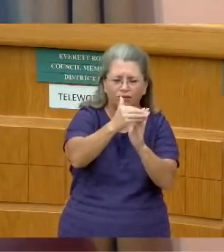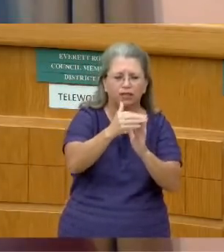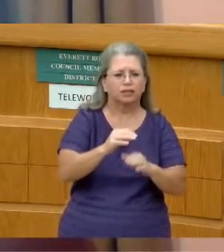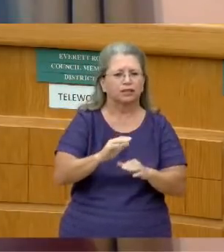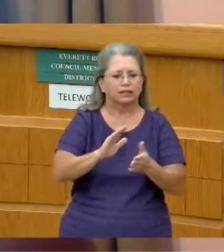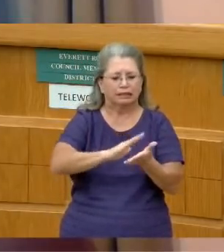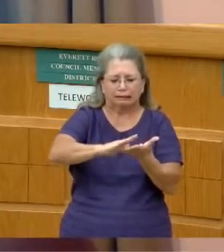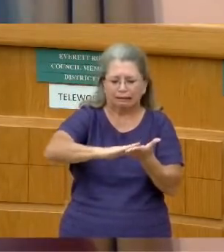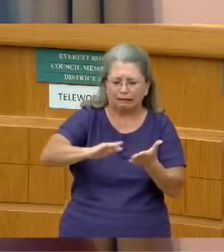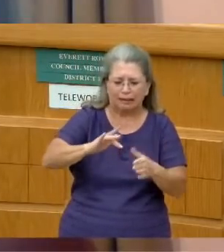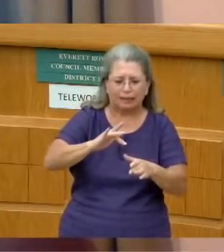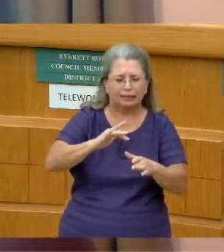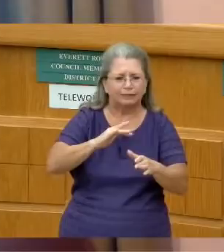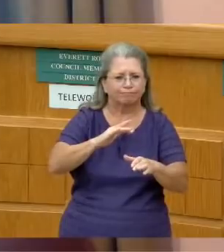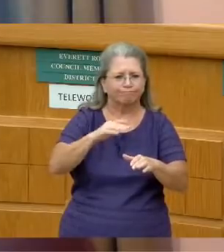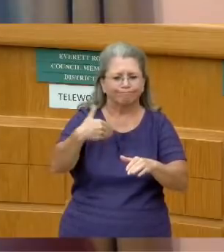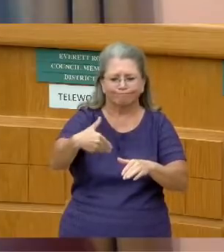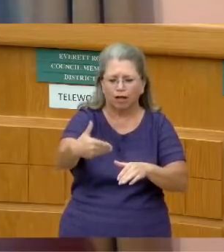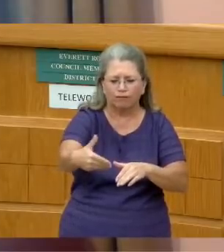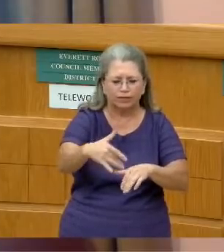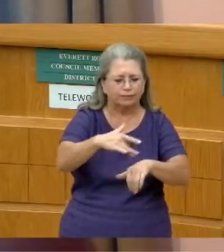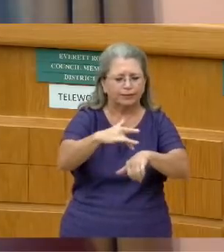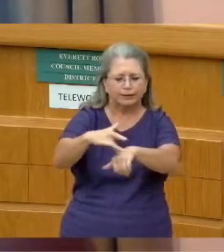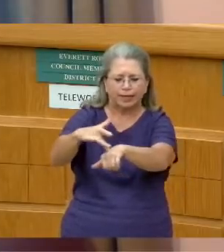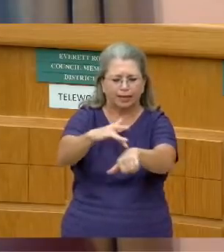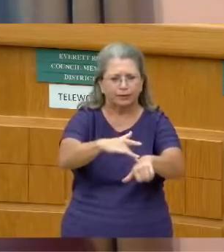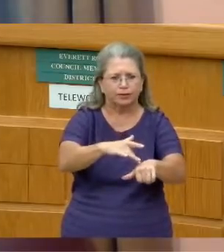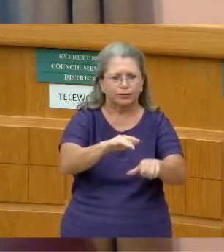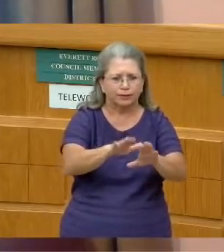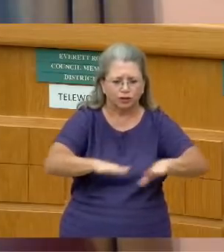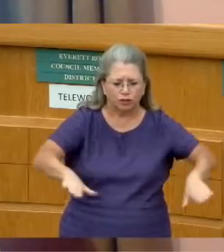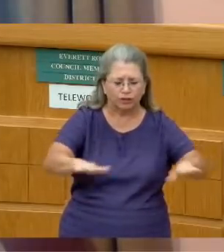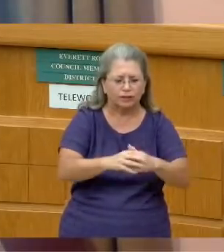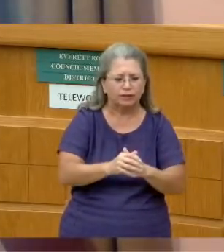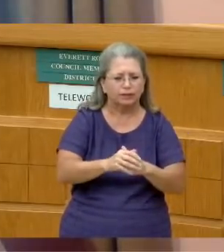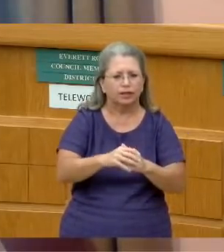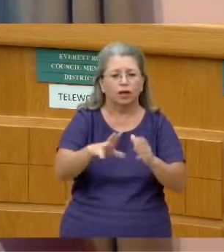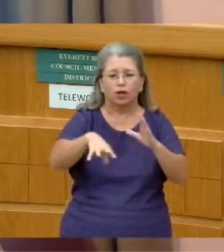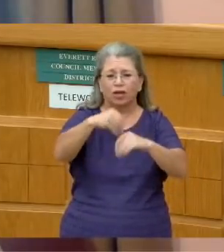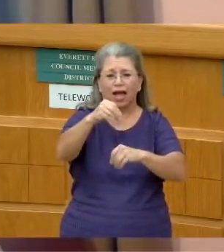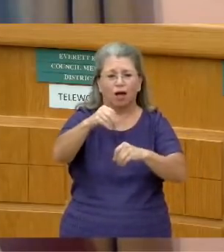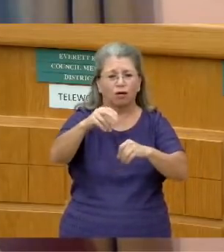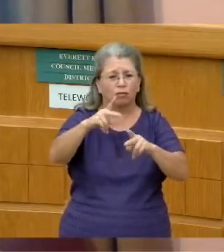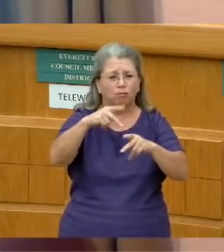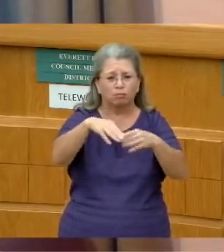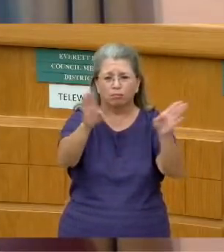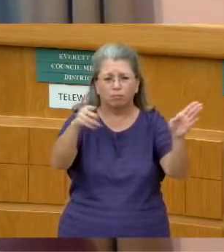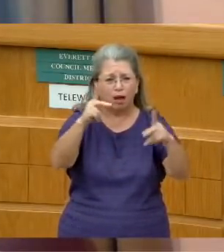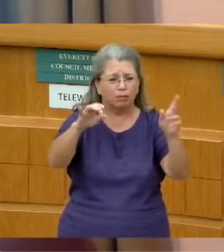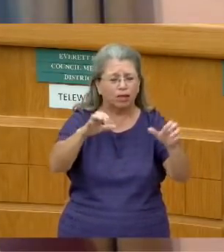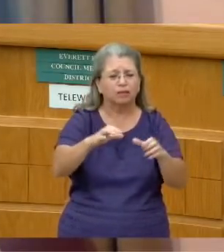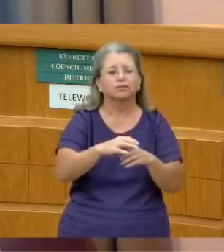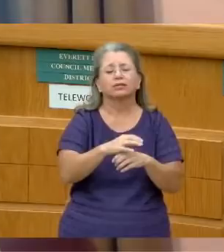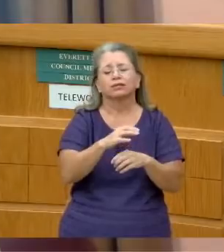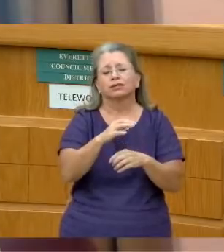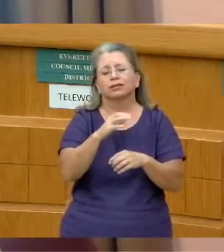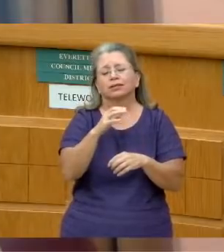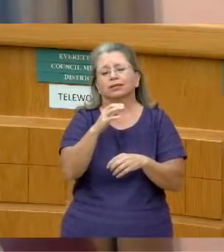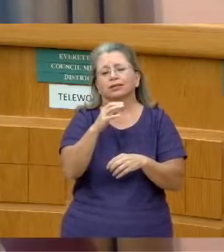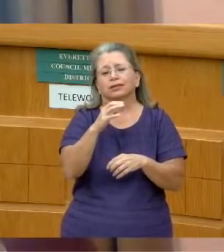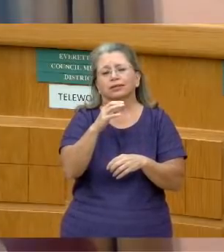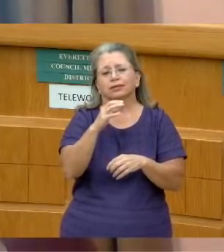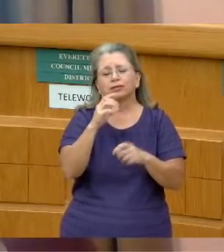social distance as far apart as you can, wear a mask when out in public, and don't touch your eyes, nose, and mouth with dirty